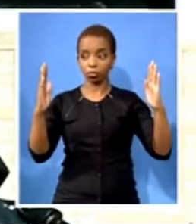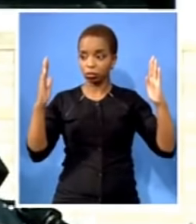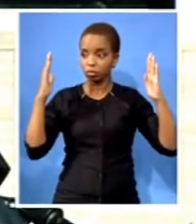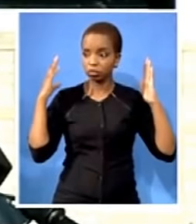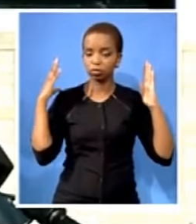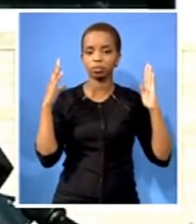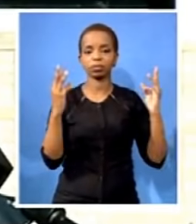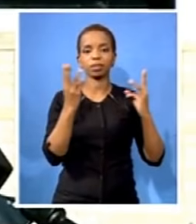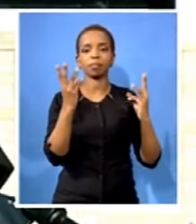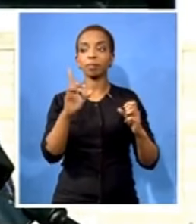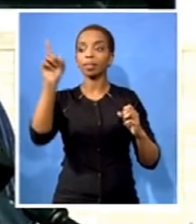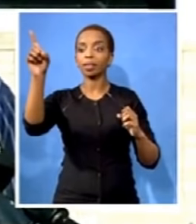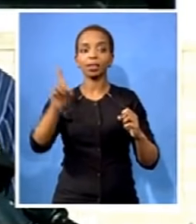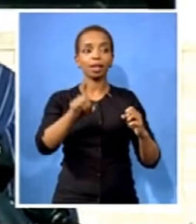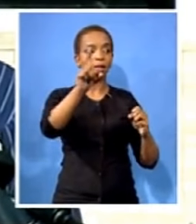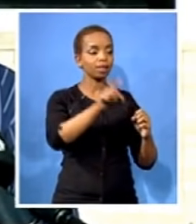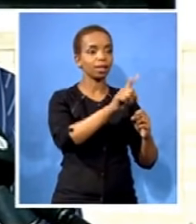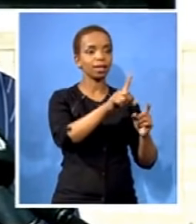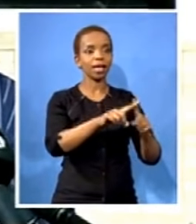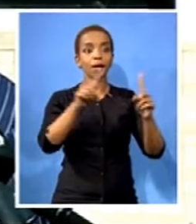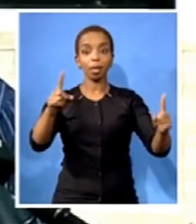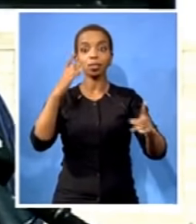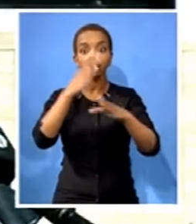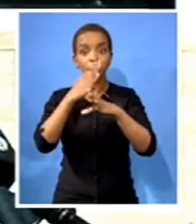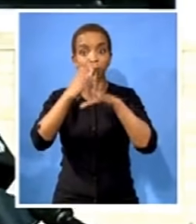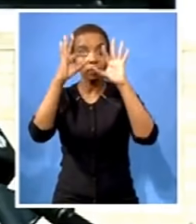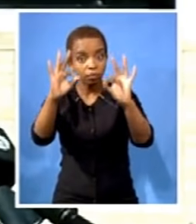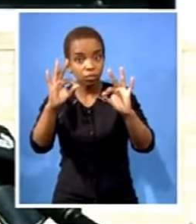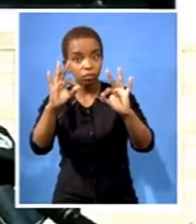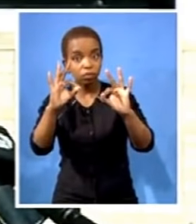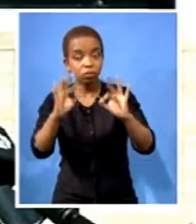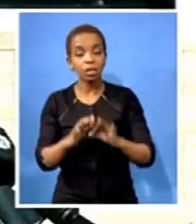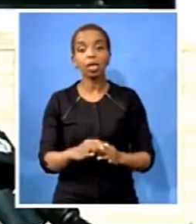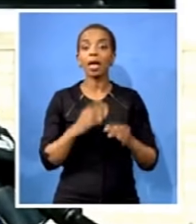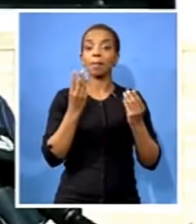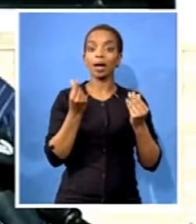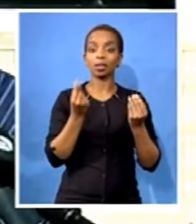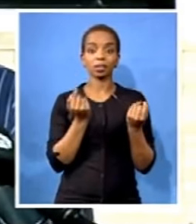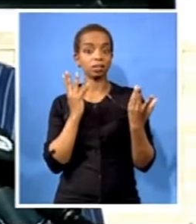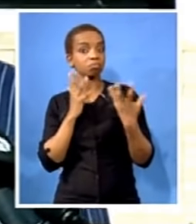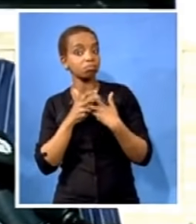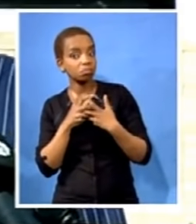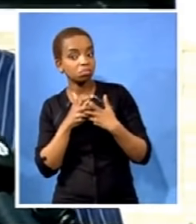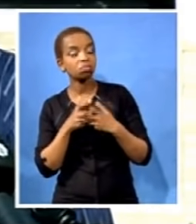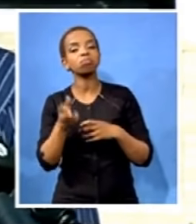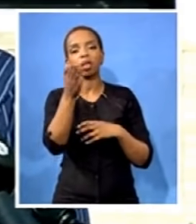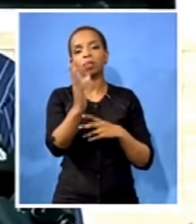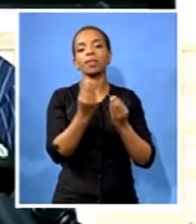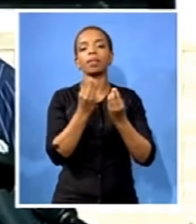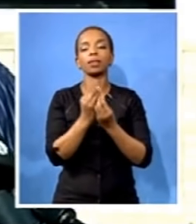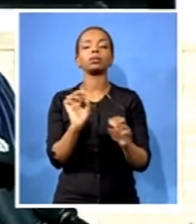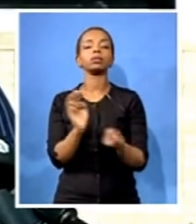working? Is it value for money? And that's what we'll be monitoring. And how many of these booths we need to put